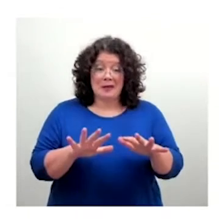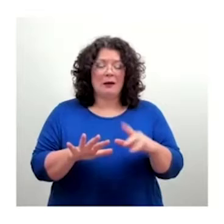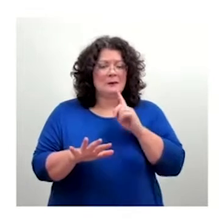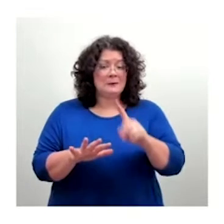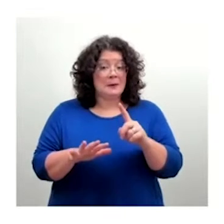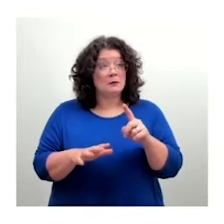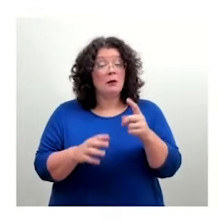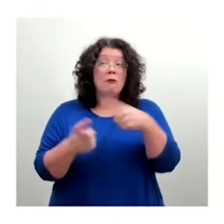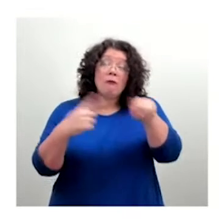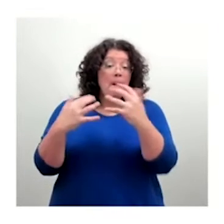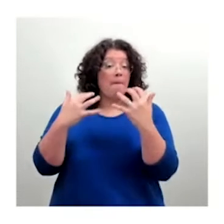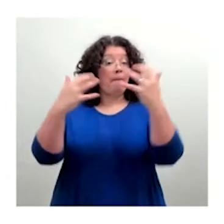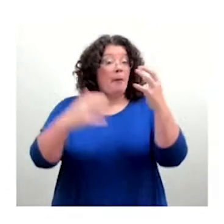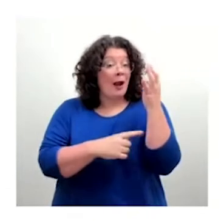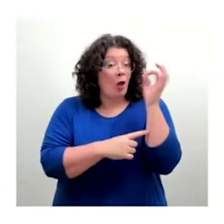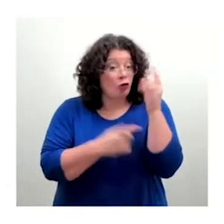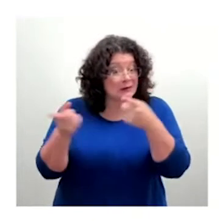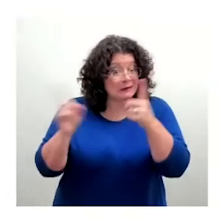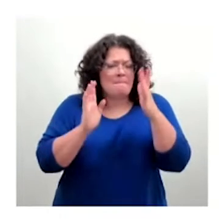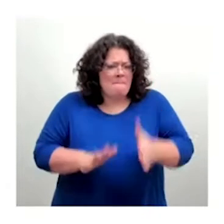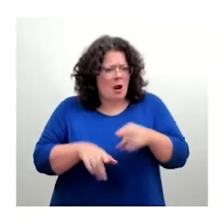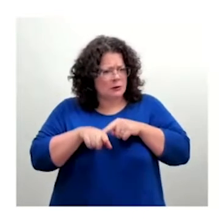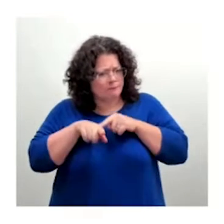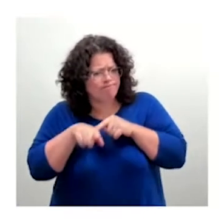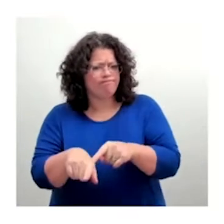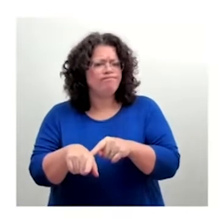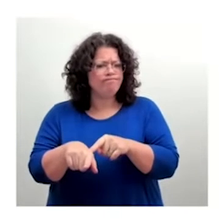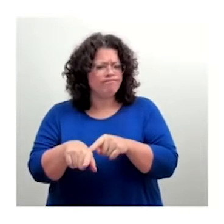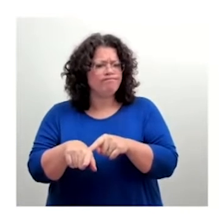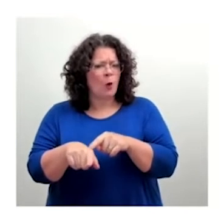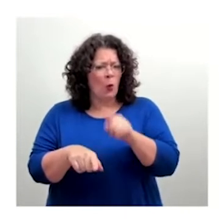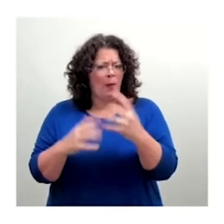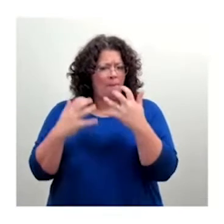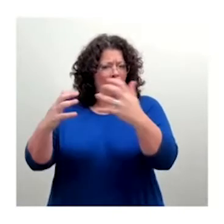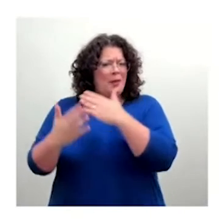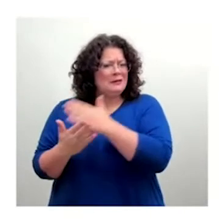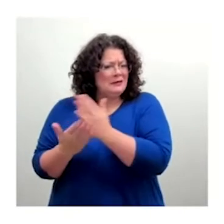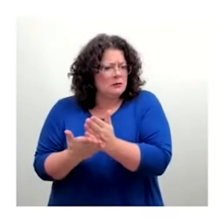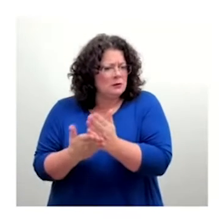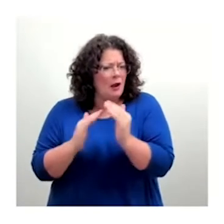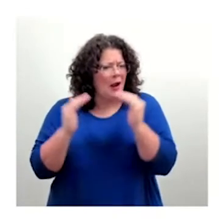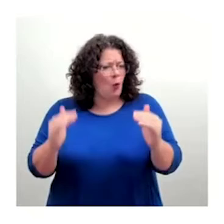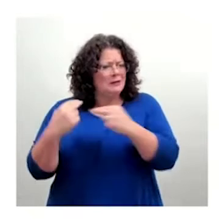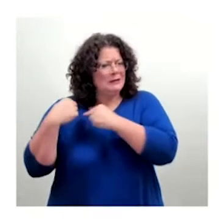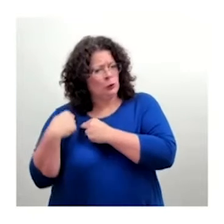disadvantaged or suffer inequality when they make decisions about how they provide their services and implement policies.